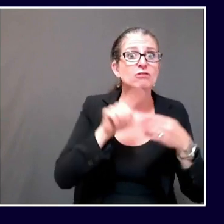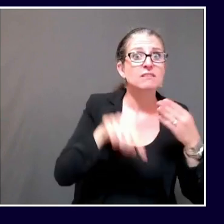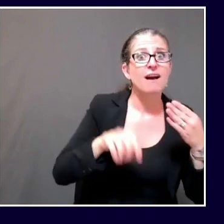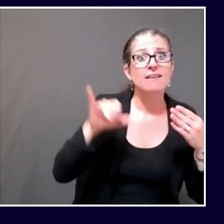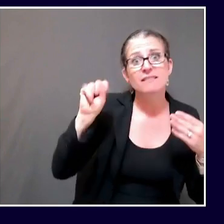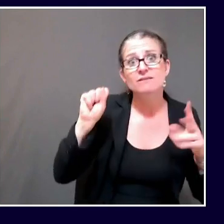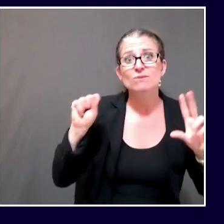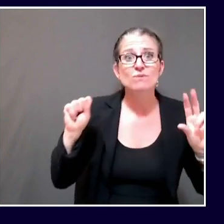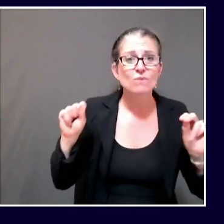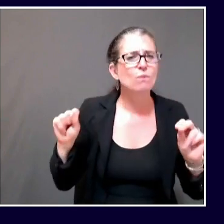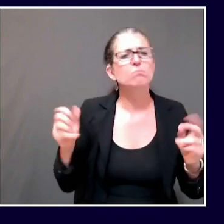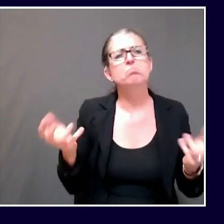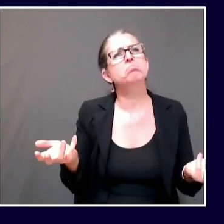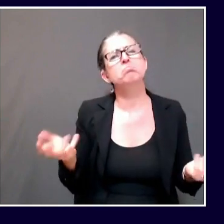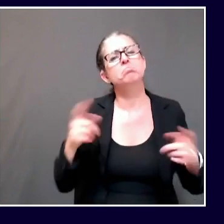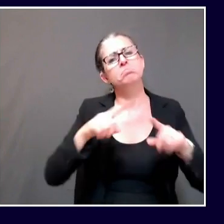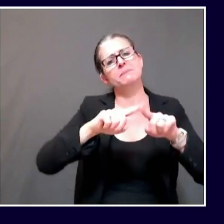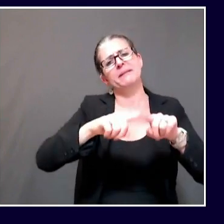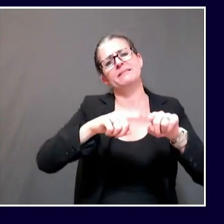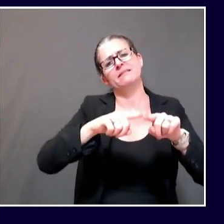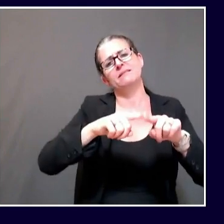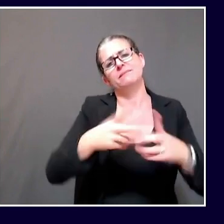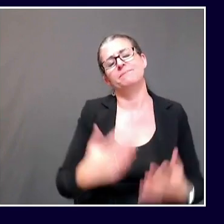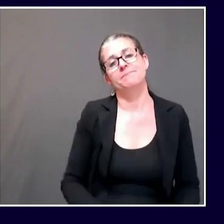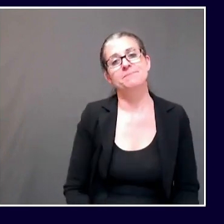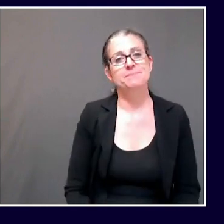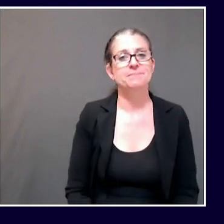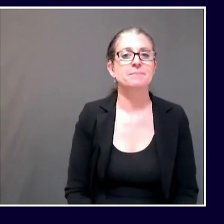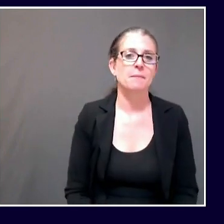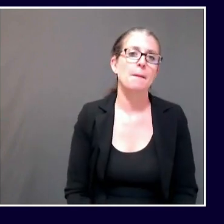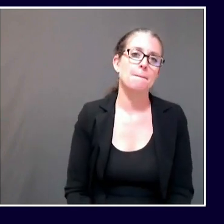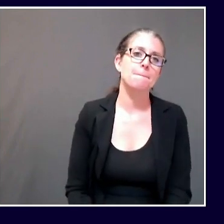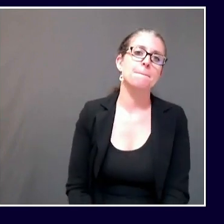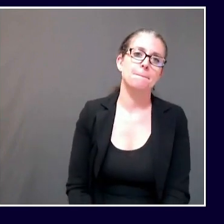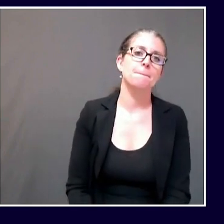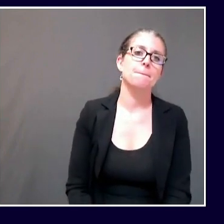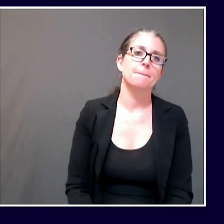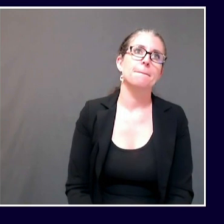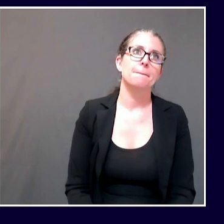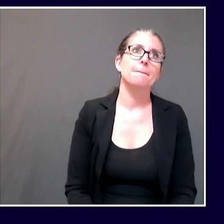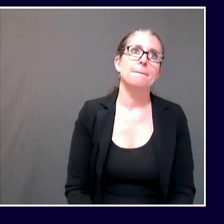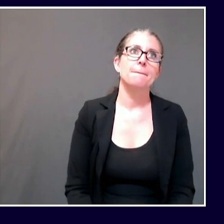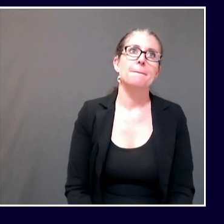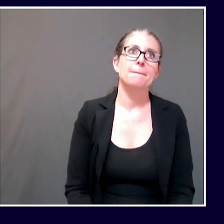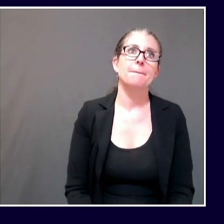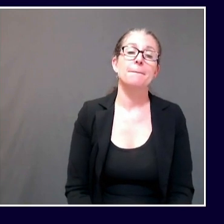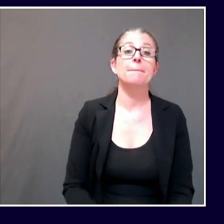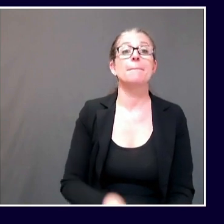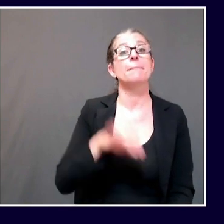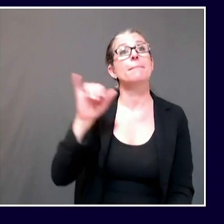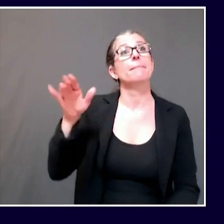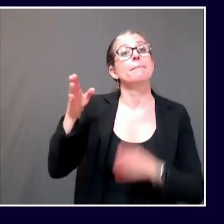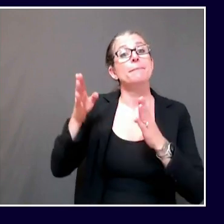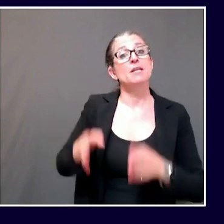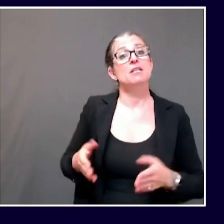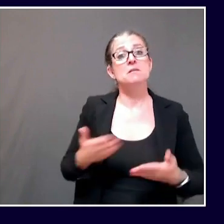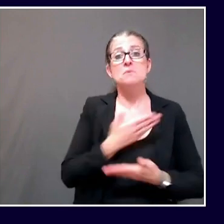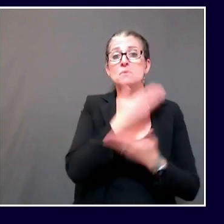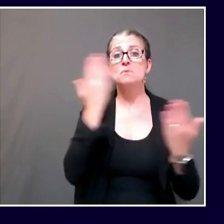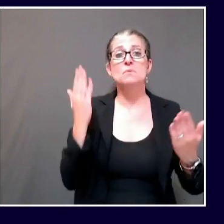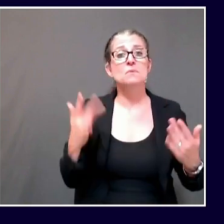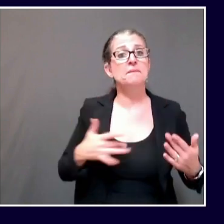whether if they are symptomatic, whether they have been quarantining or not, so on and so forth. I think the bottom line